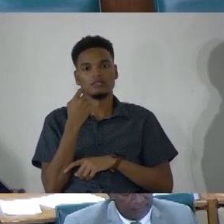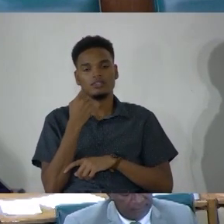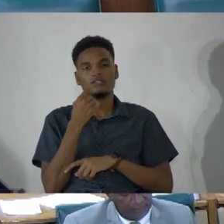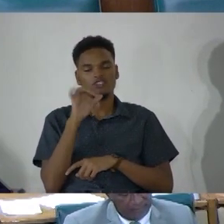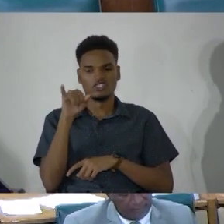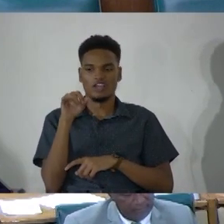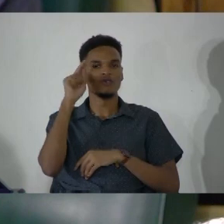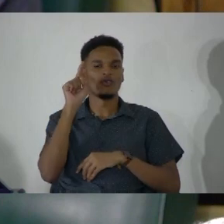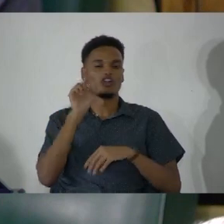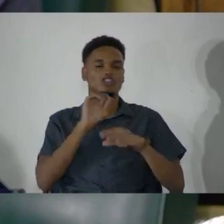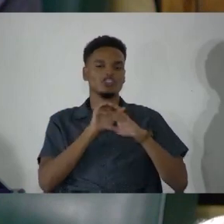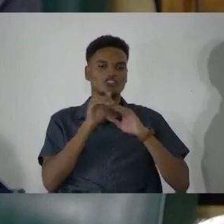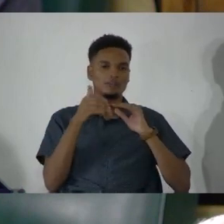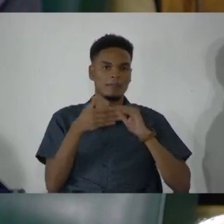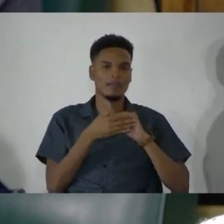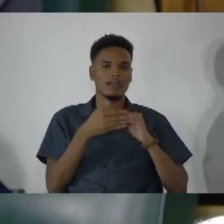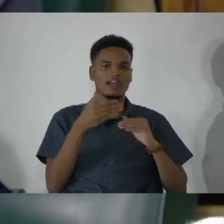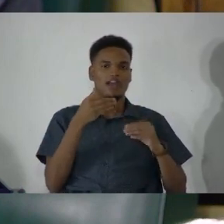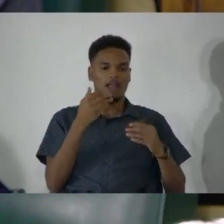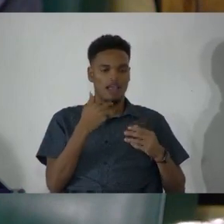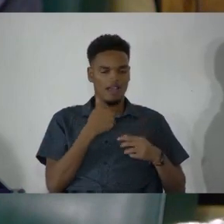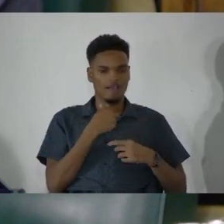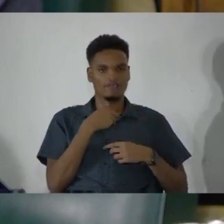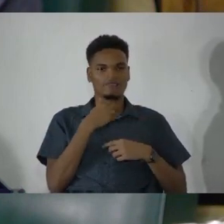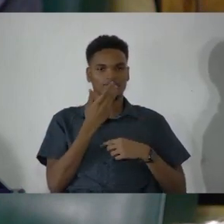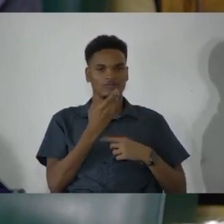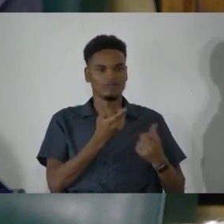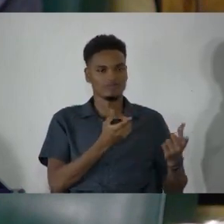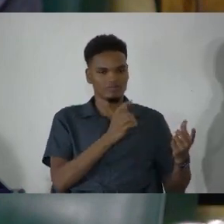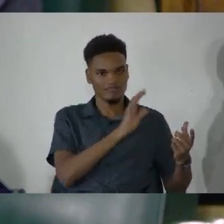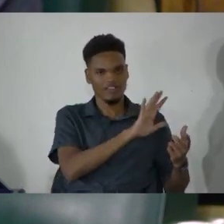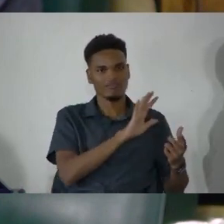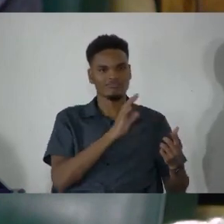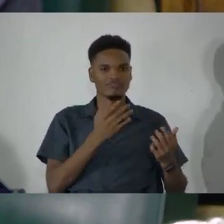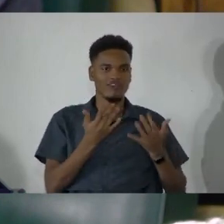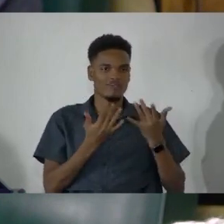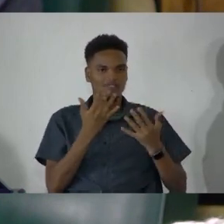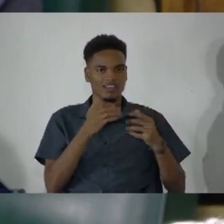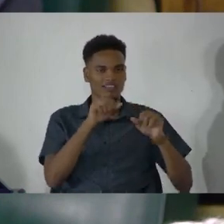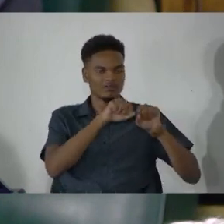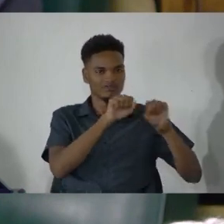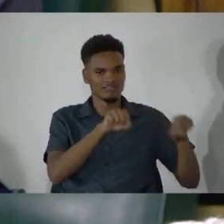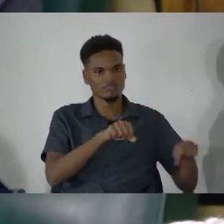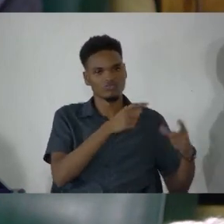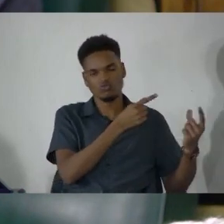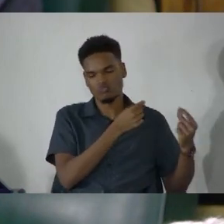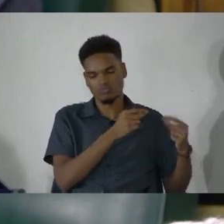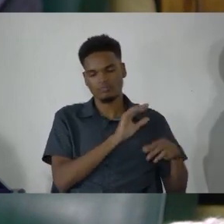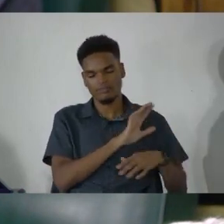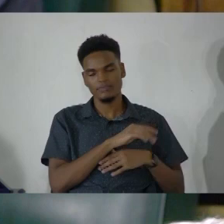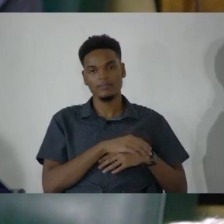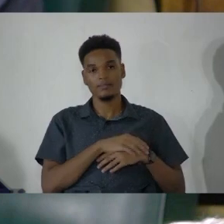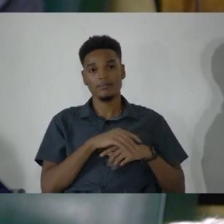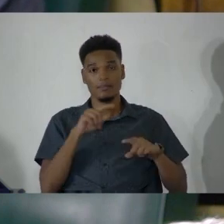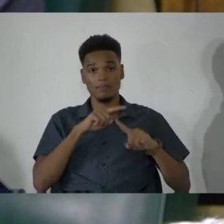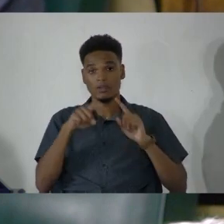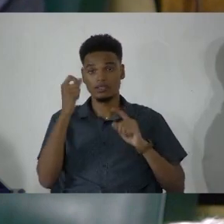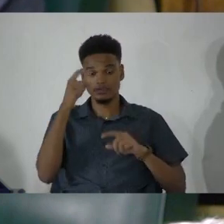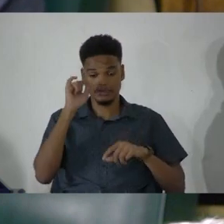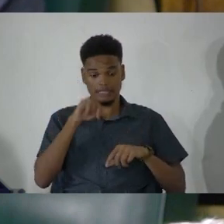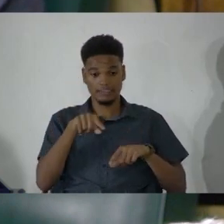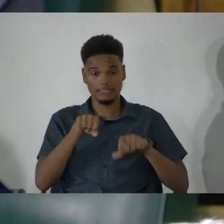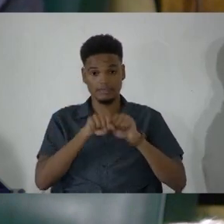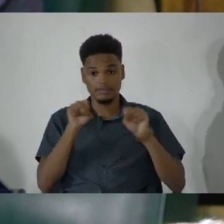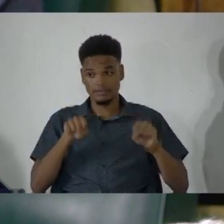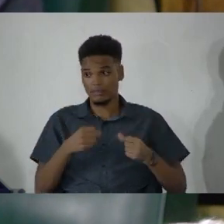for properties. And this system that has been provided to the brigade will